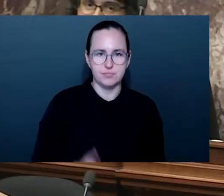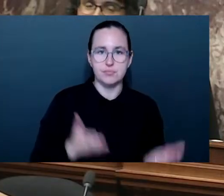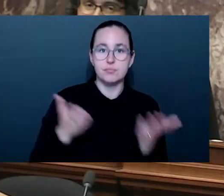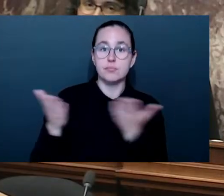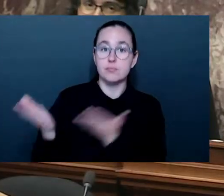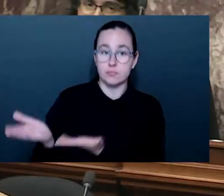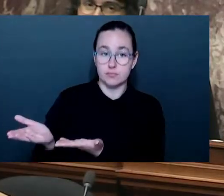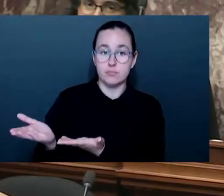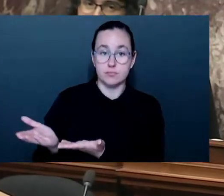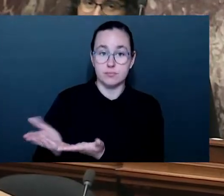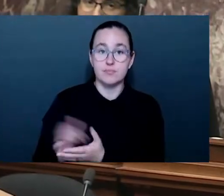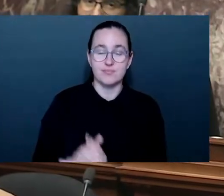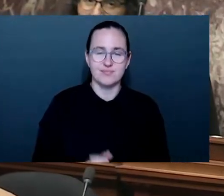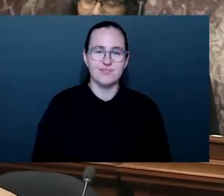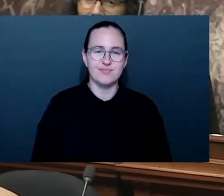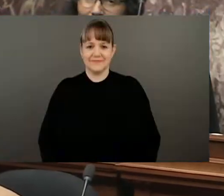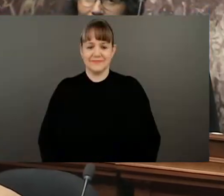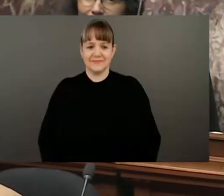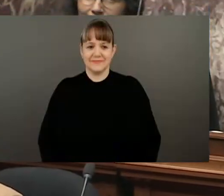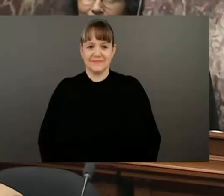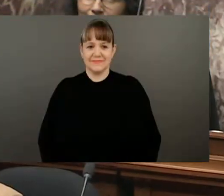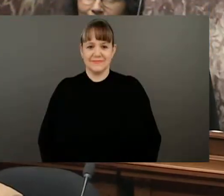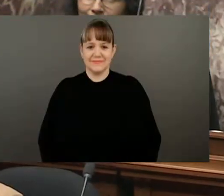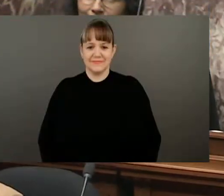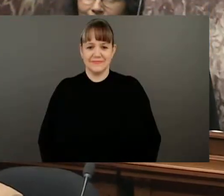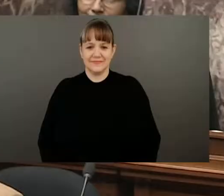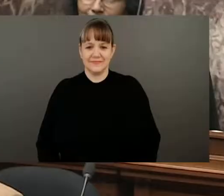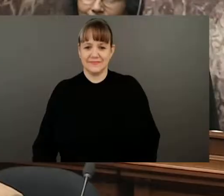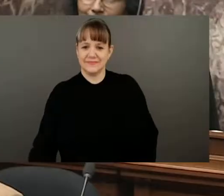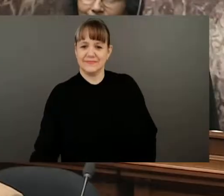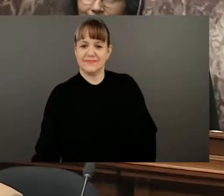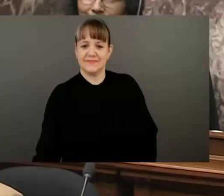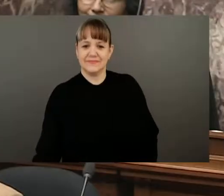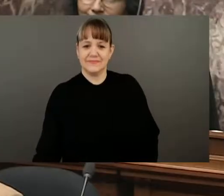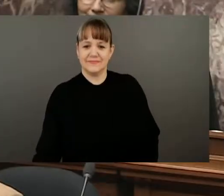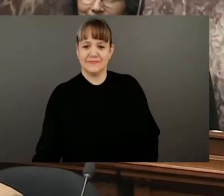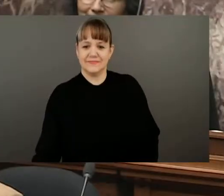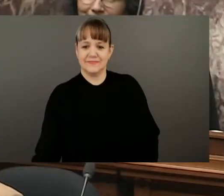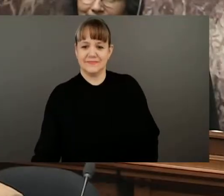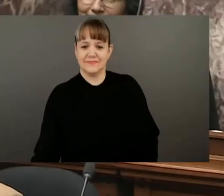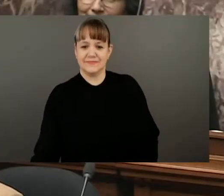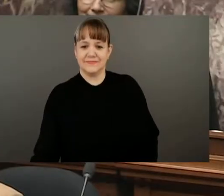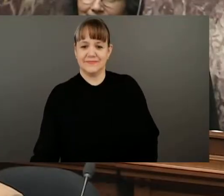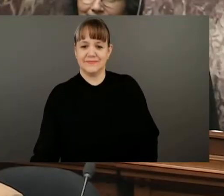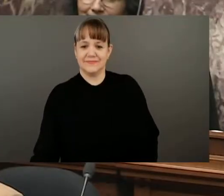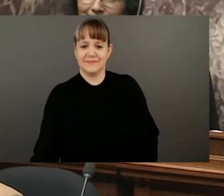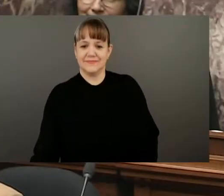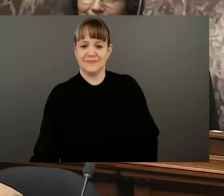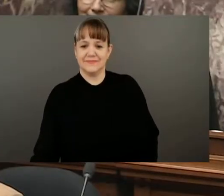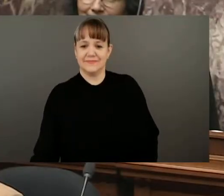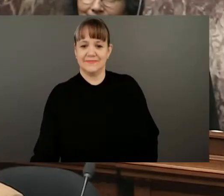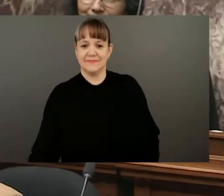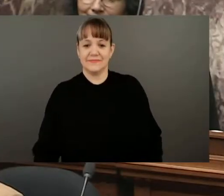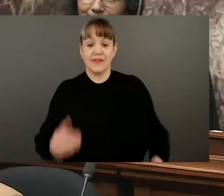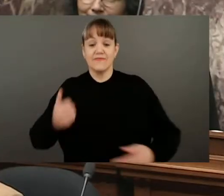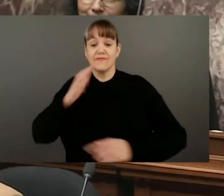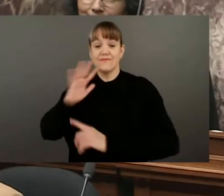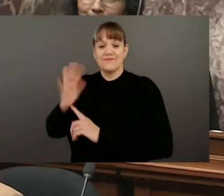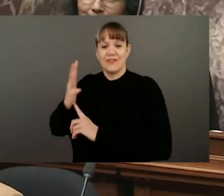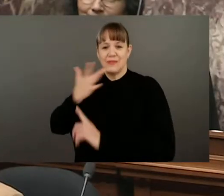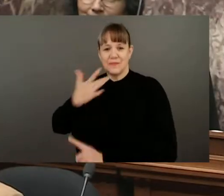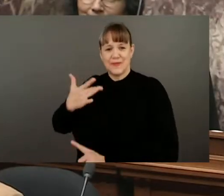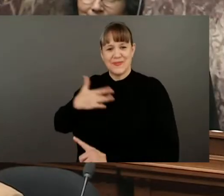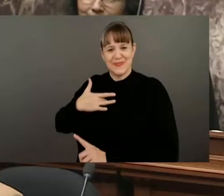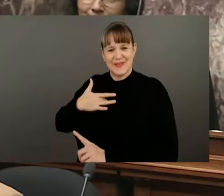because it is the 5th birthday of Abigail Margaret Sikorsky. And Abby is watching from home